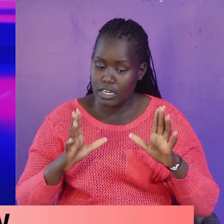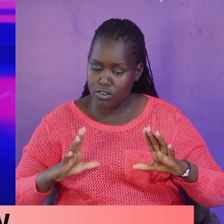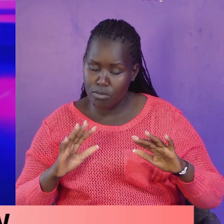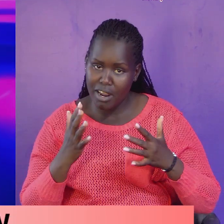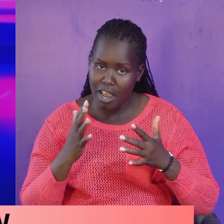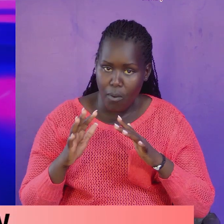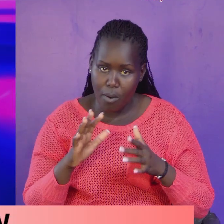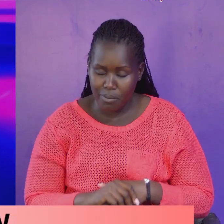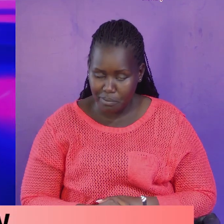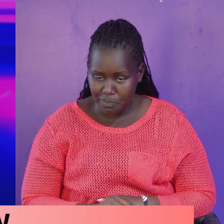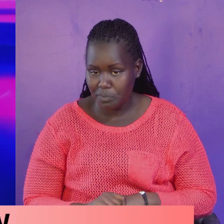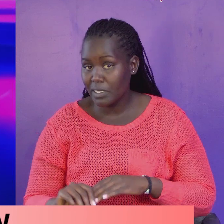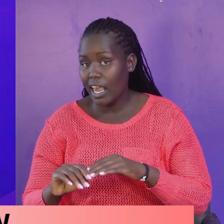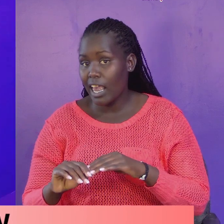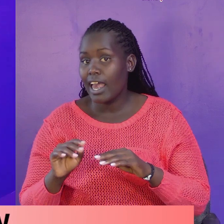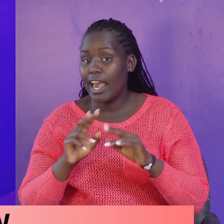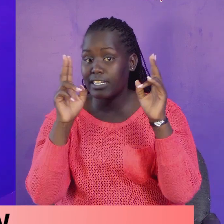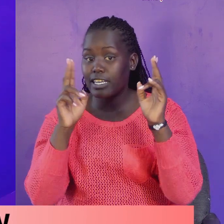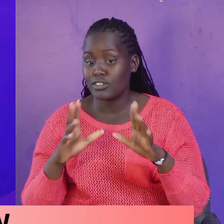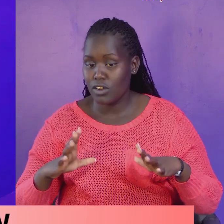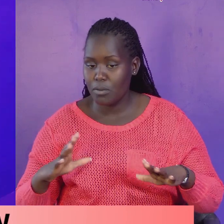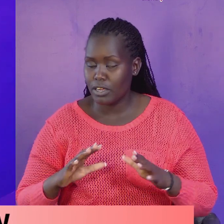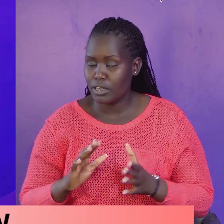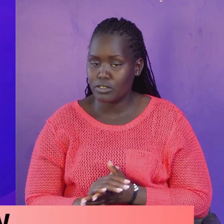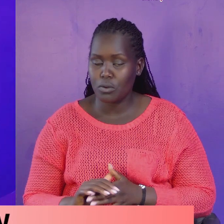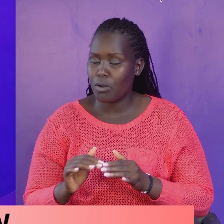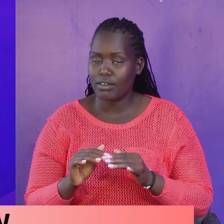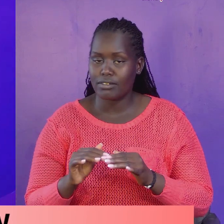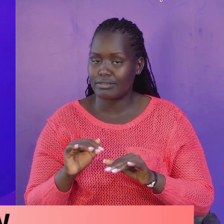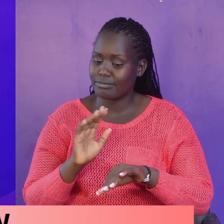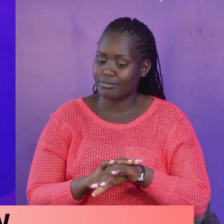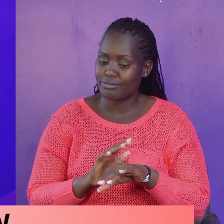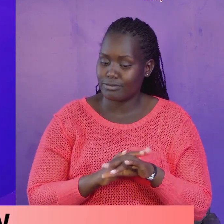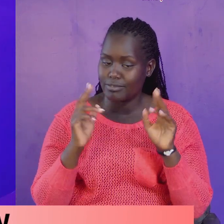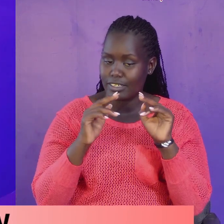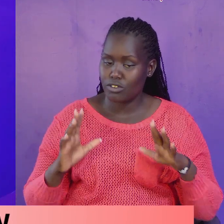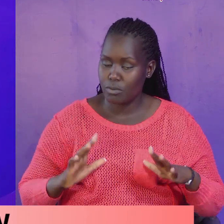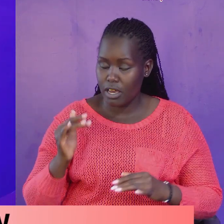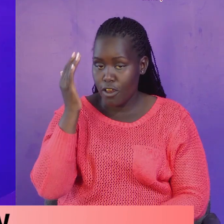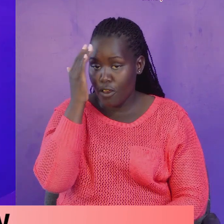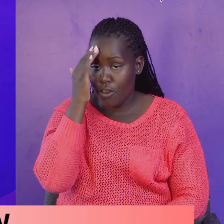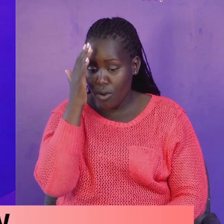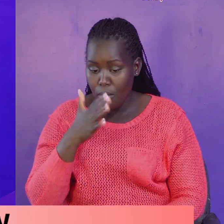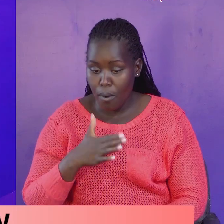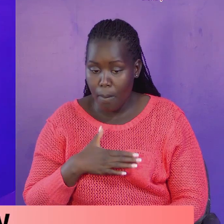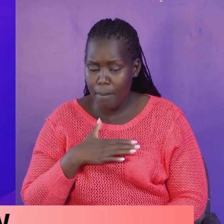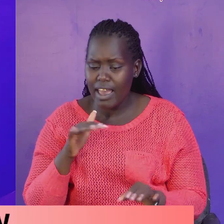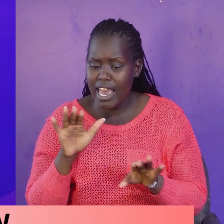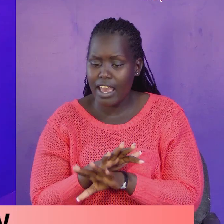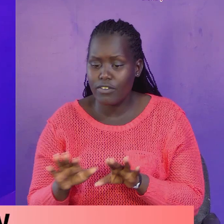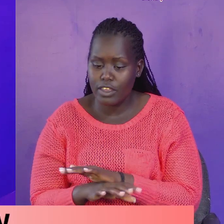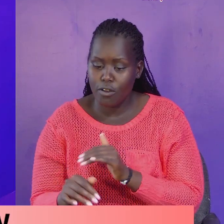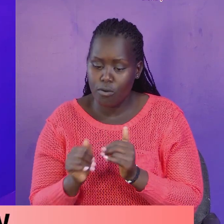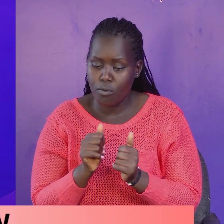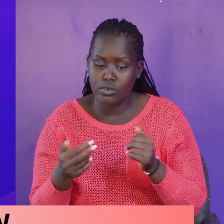aje? International break was a bright international break. You know, everything that happens in